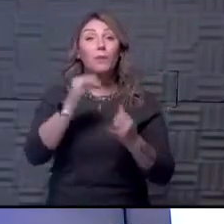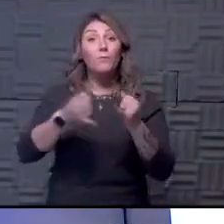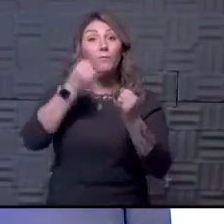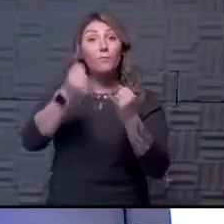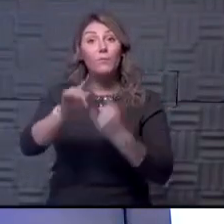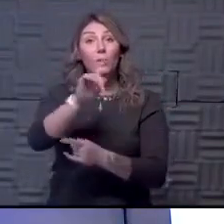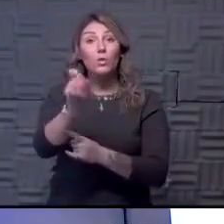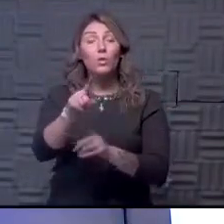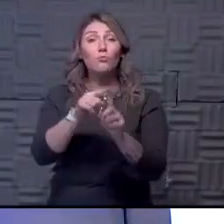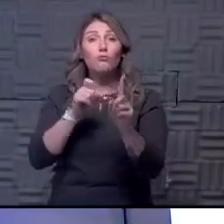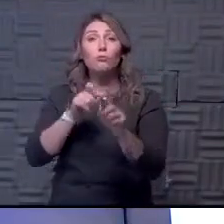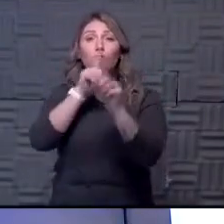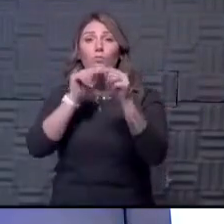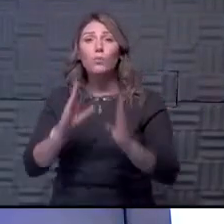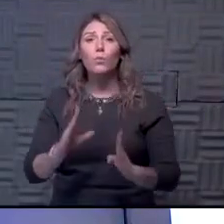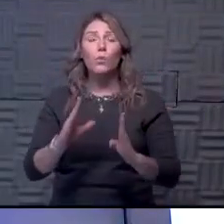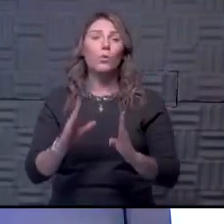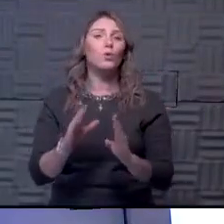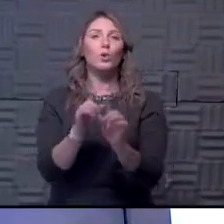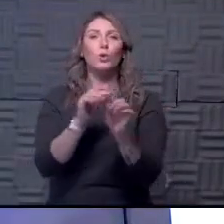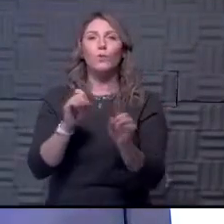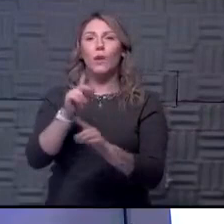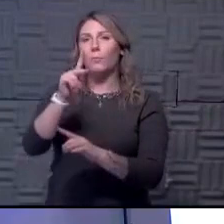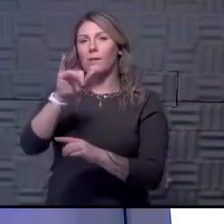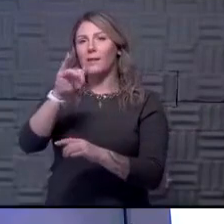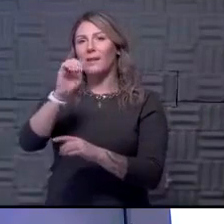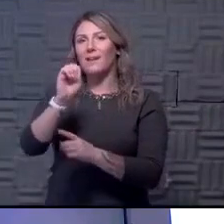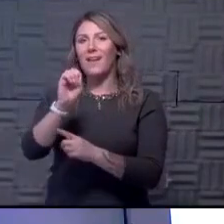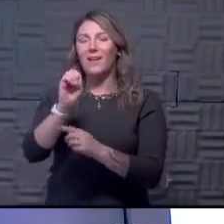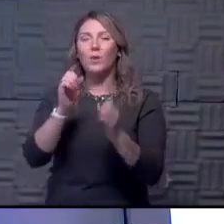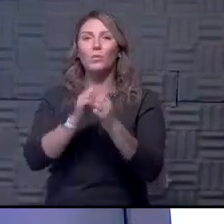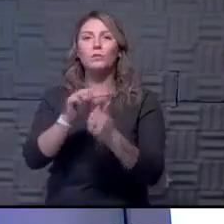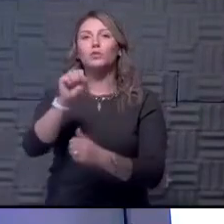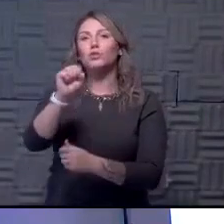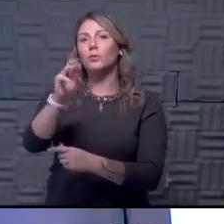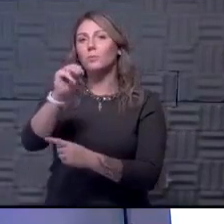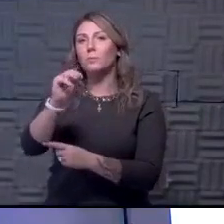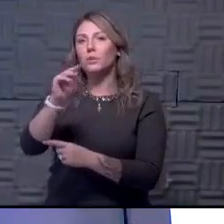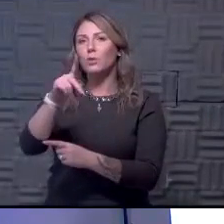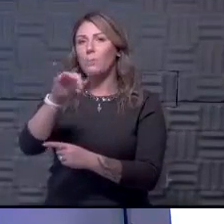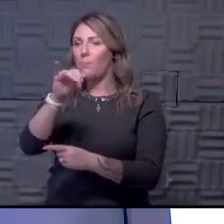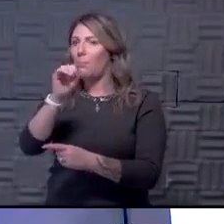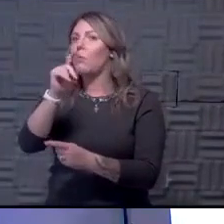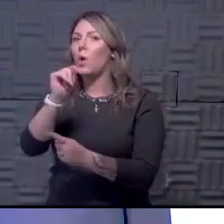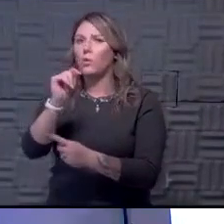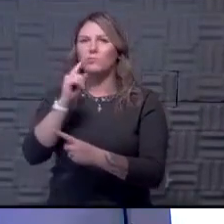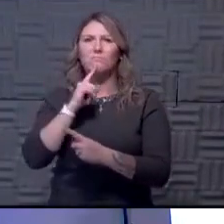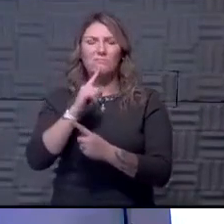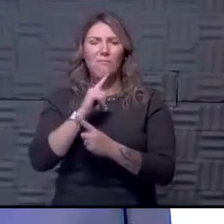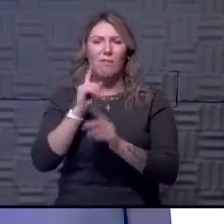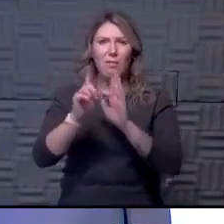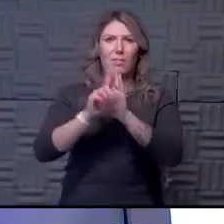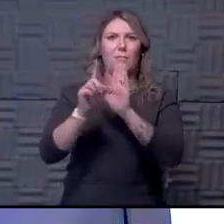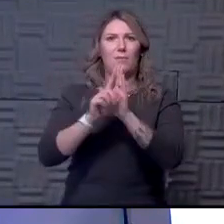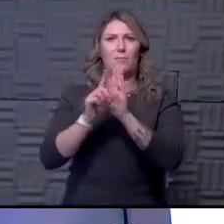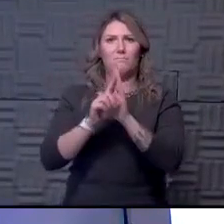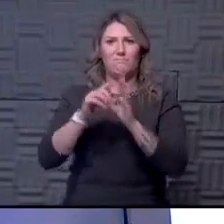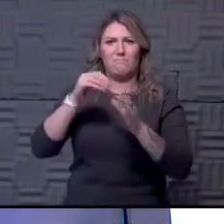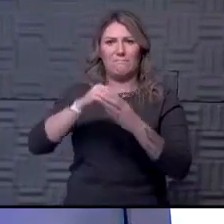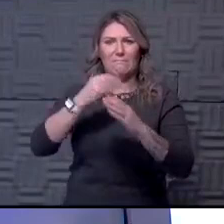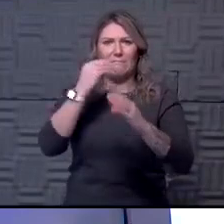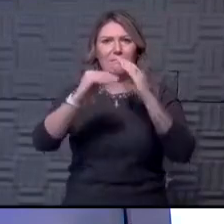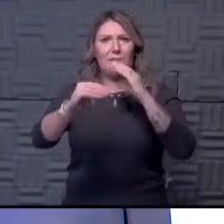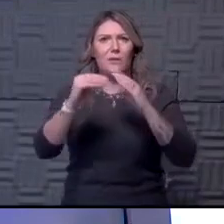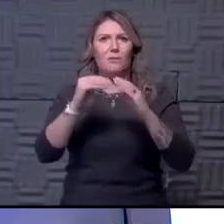that I have from reporters today comes from Kyle. He's with the Shawnee Mission Post. He said, I got an alert in my box over the weekend from